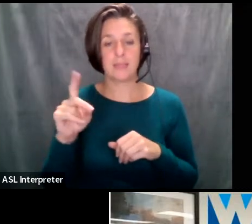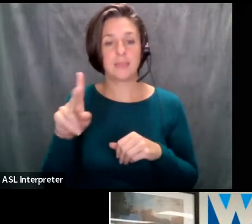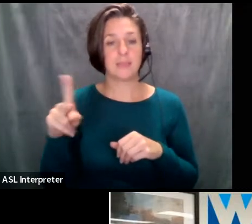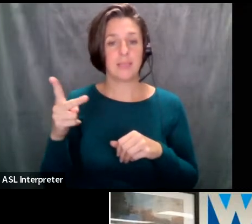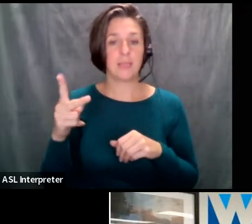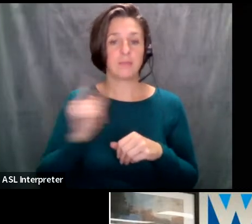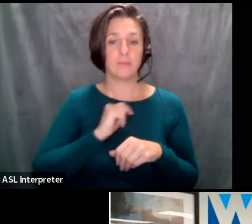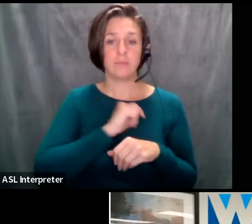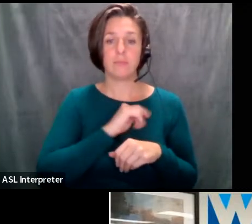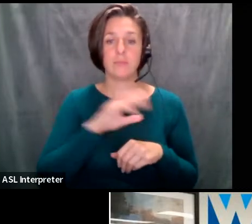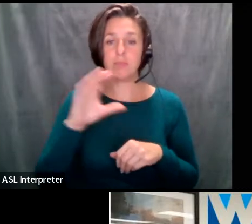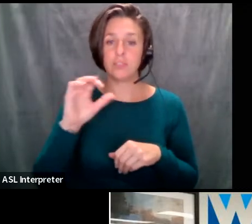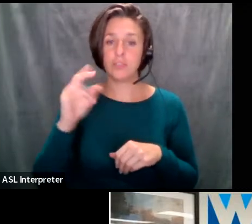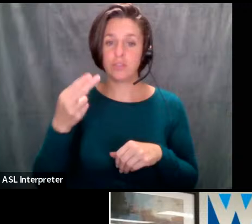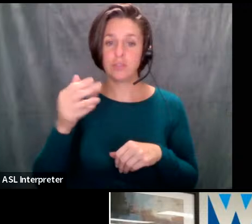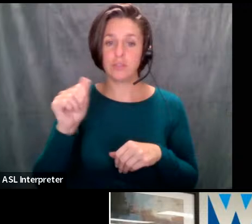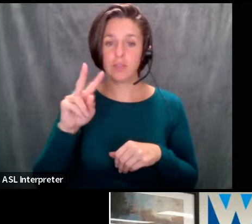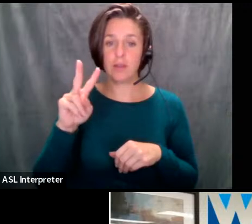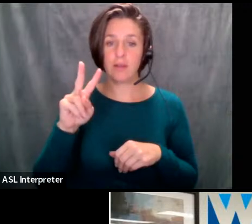trustee Chavez.